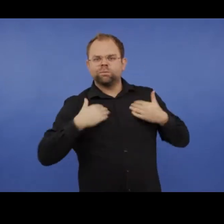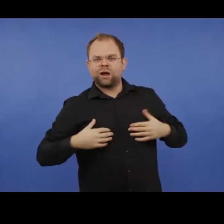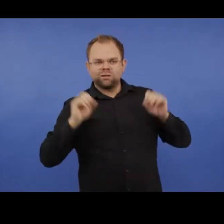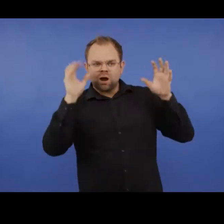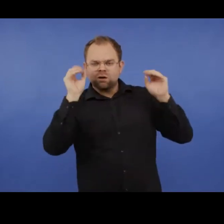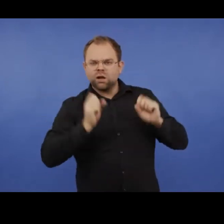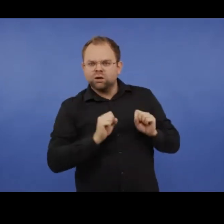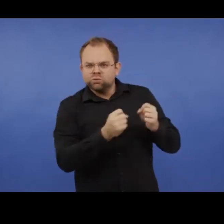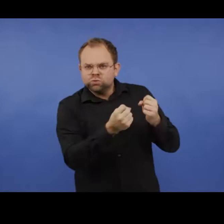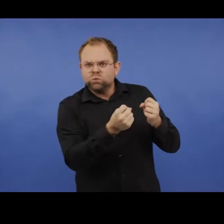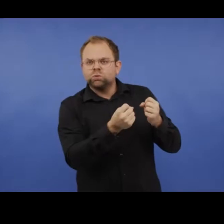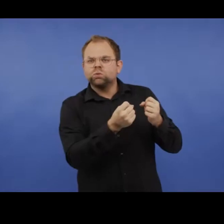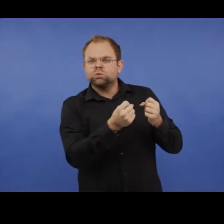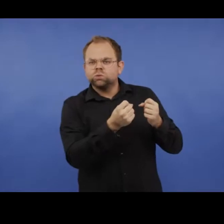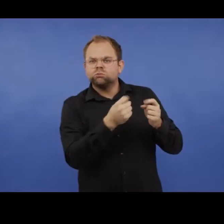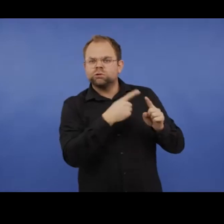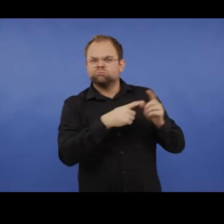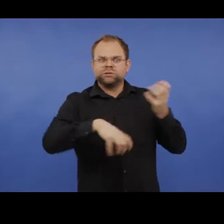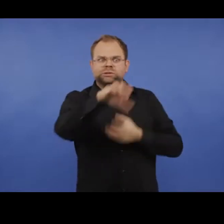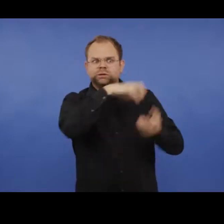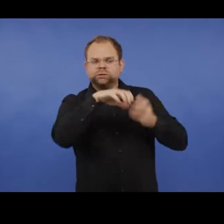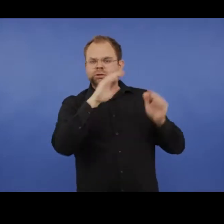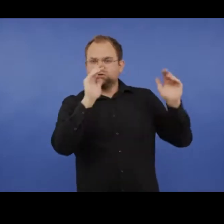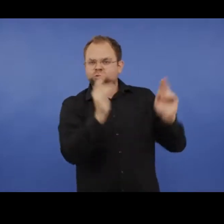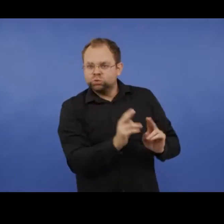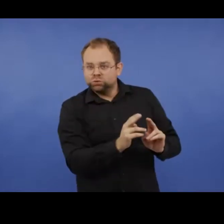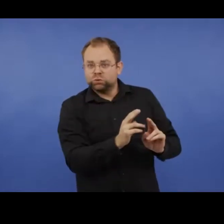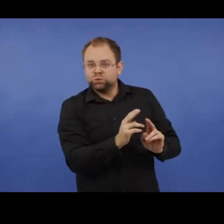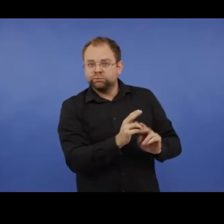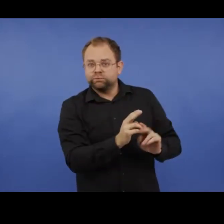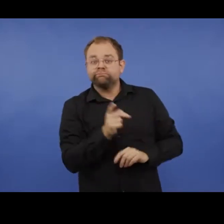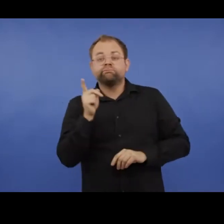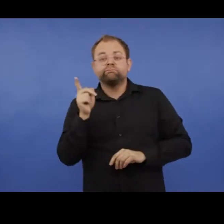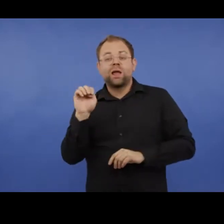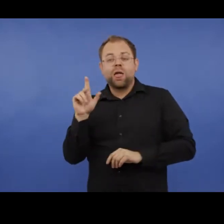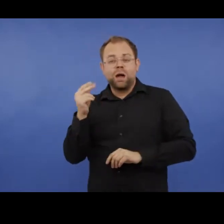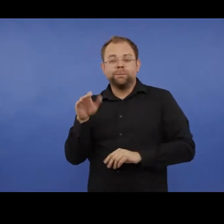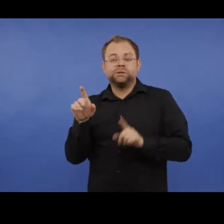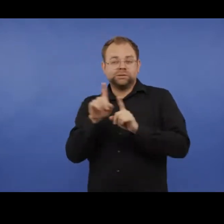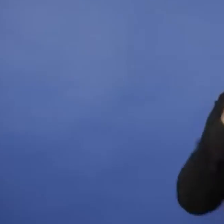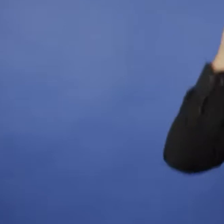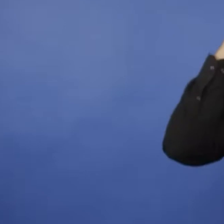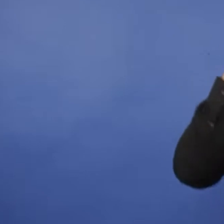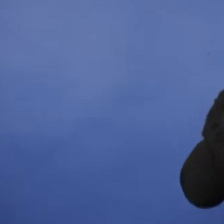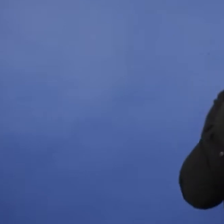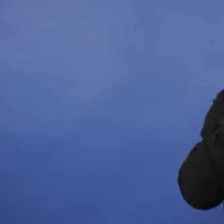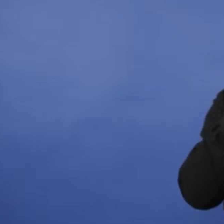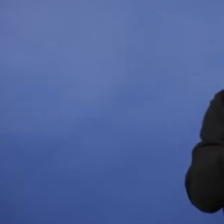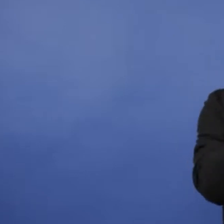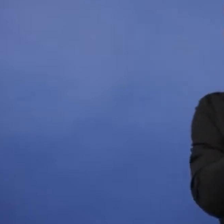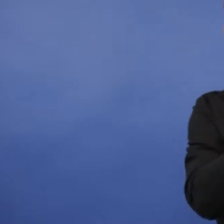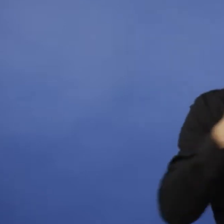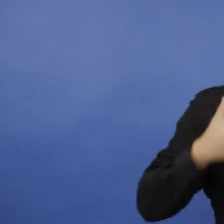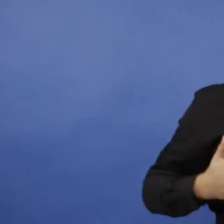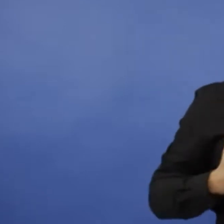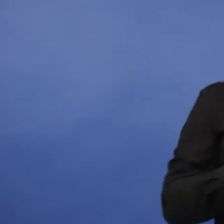and discrimination against persons with disabilities. Over to you, Elham. Thank you very much, Sarah. Thank you very much,